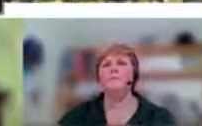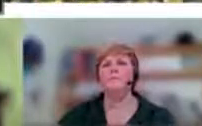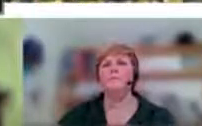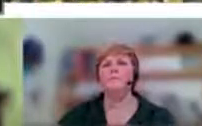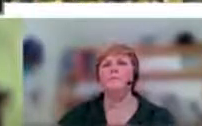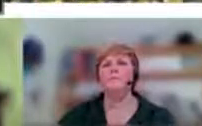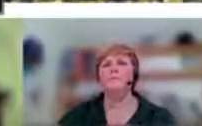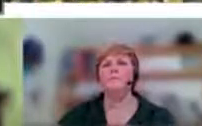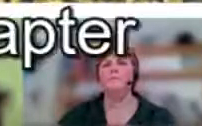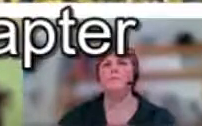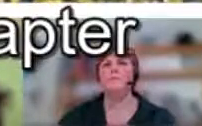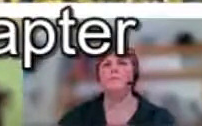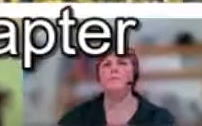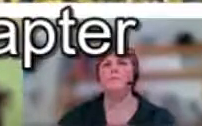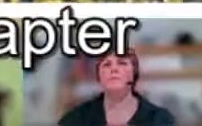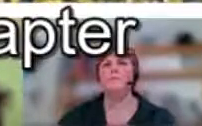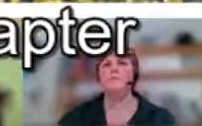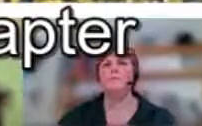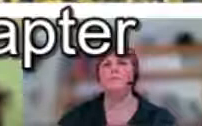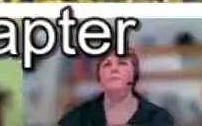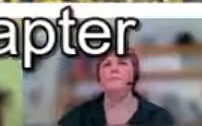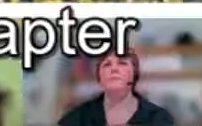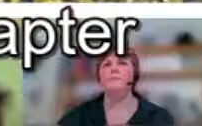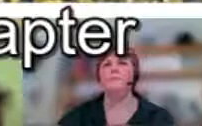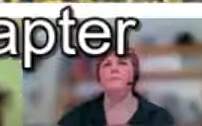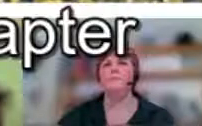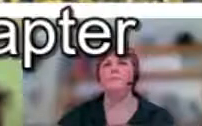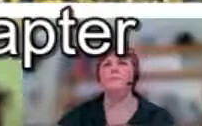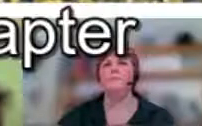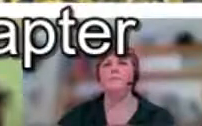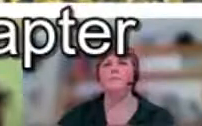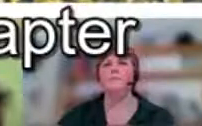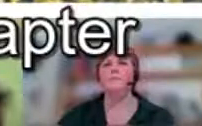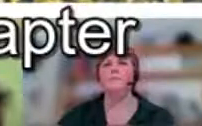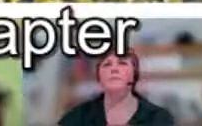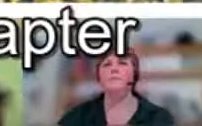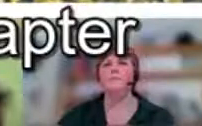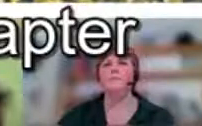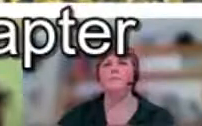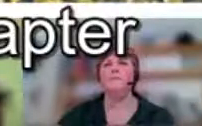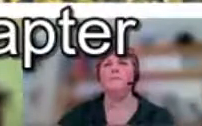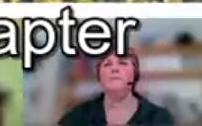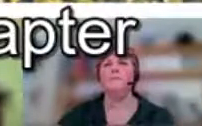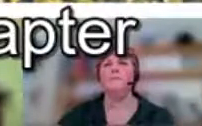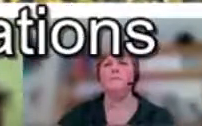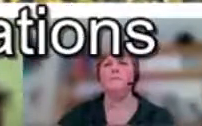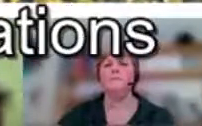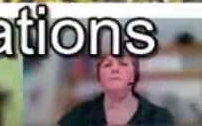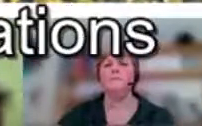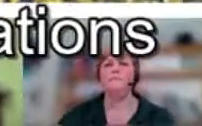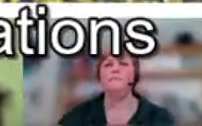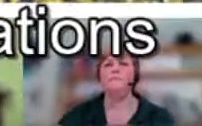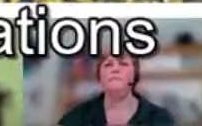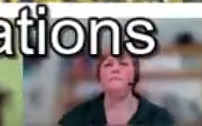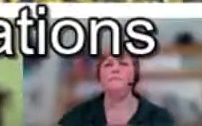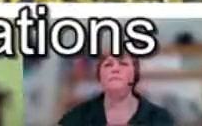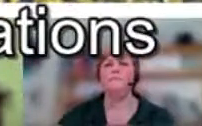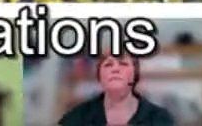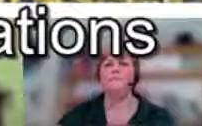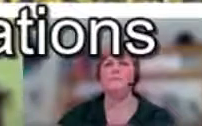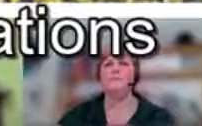of it. For further information on specific bus routes that would be affected can be found in Chapter 4 of the Operations